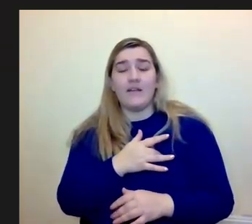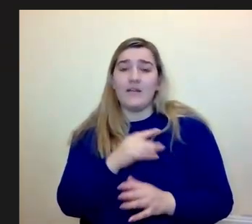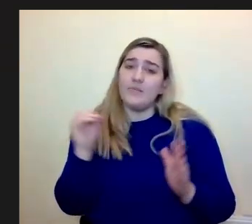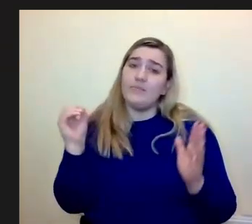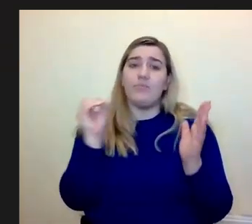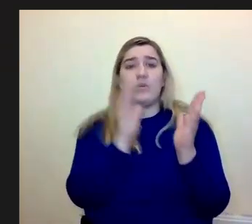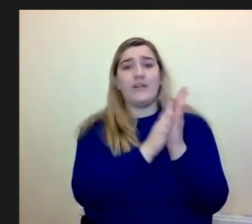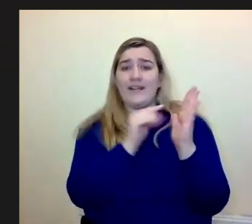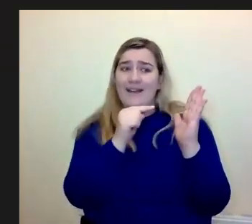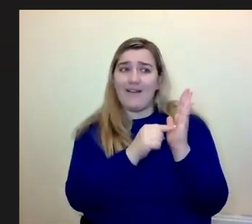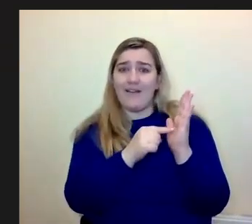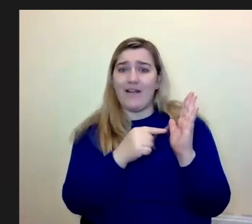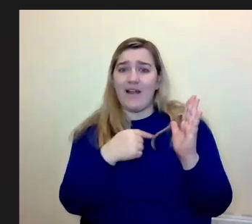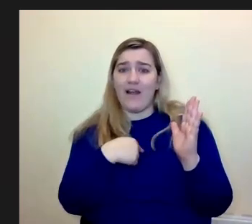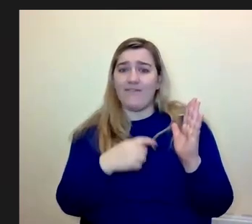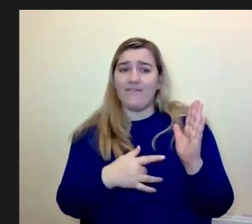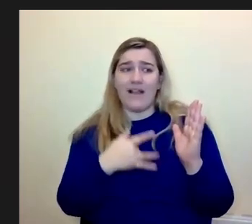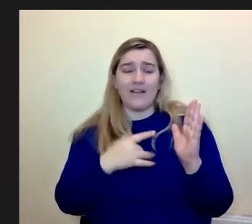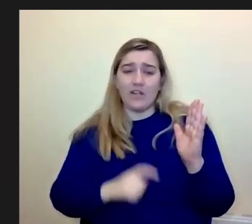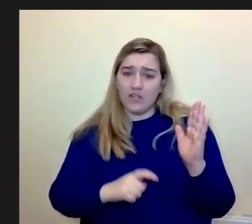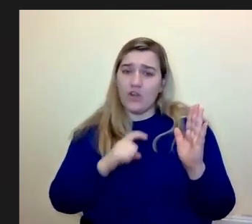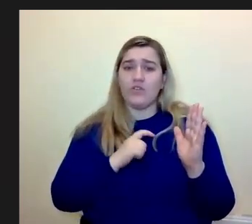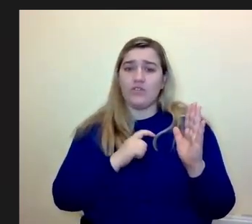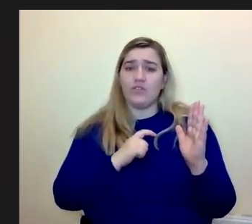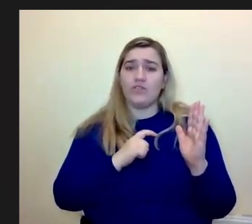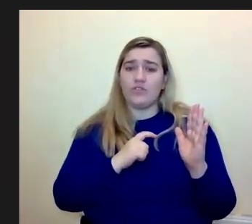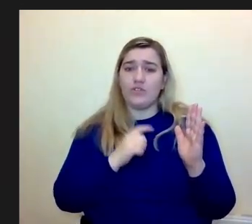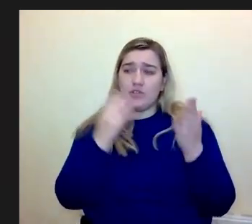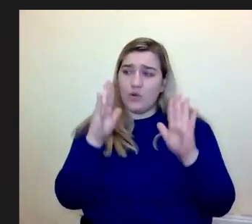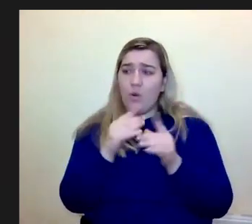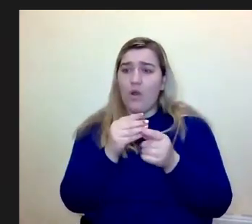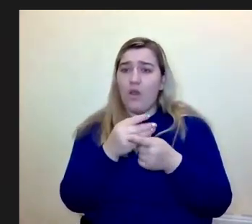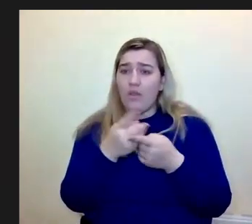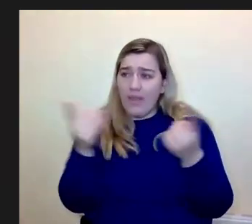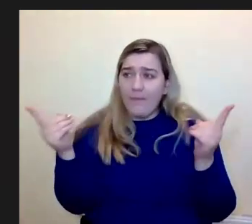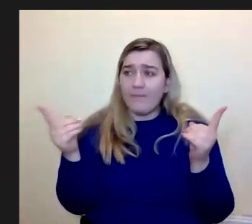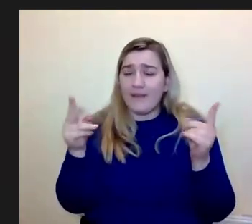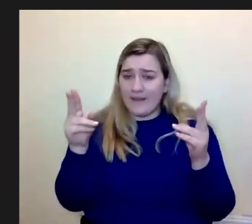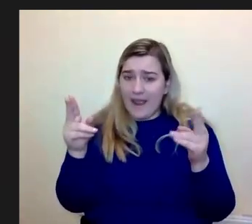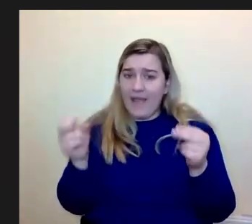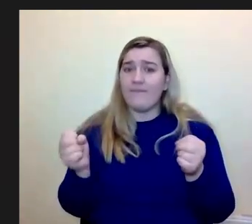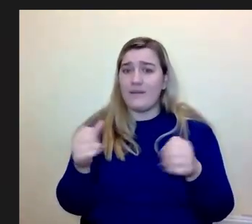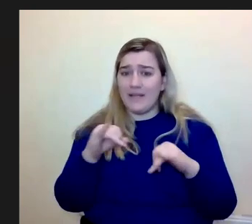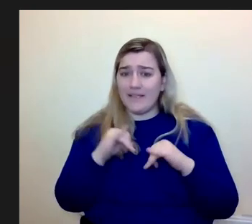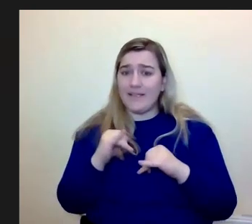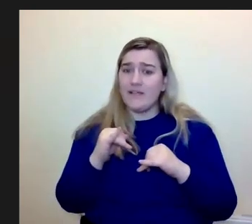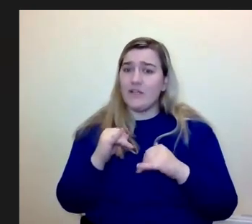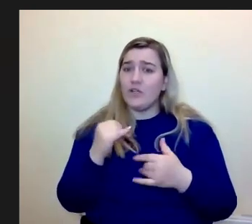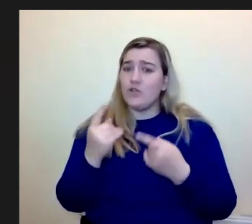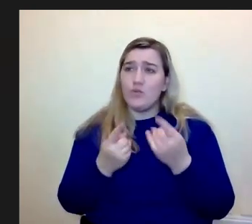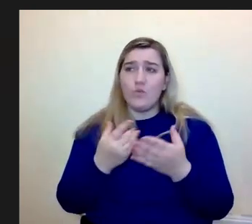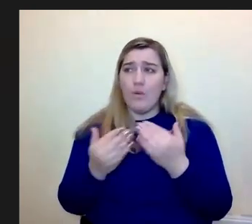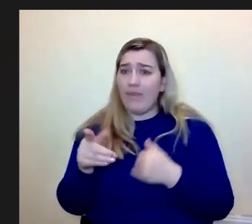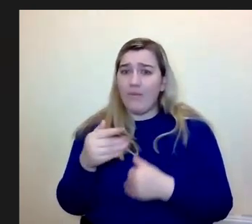the courage. You can do anything if you put your mind to, if you put your soul to. It just